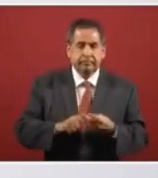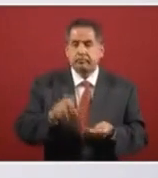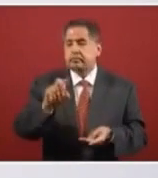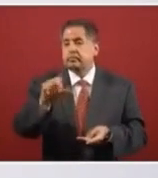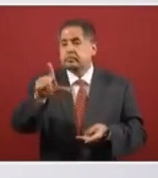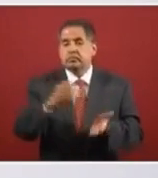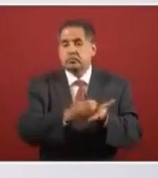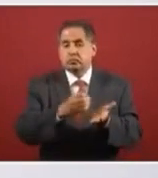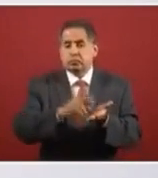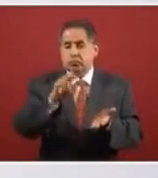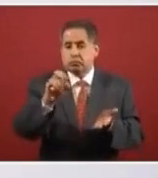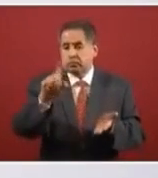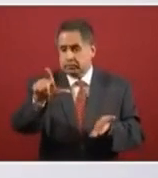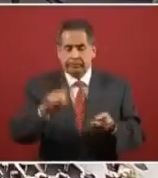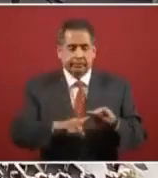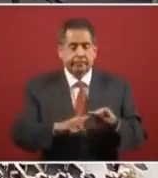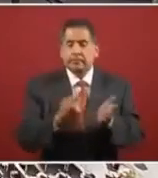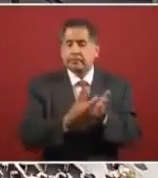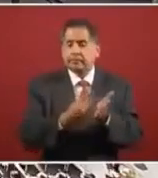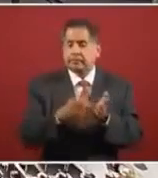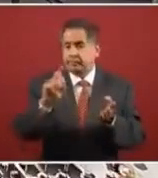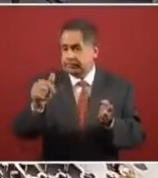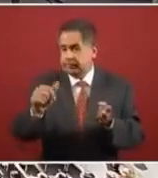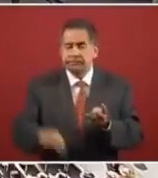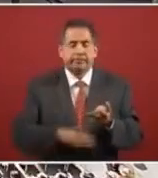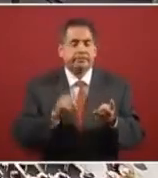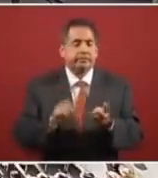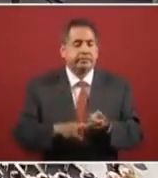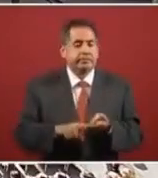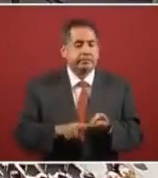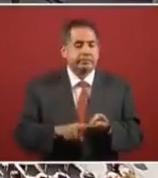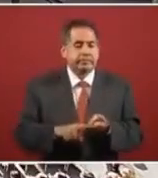336 are metals 36